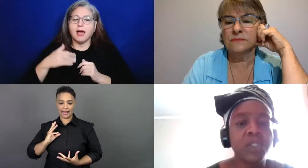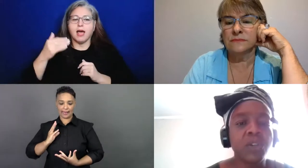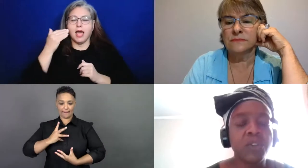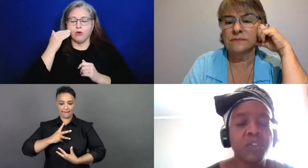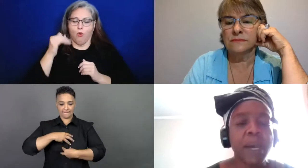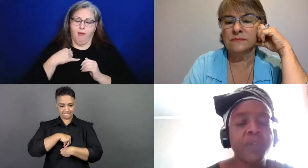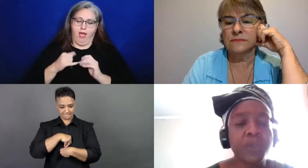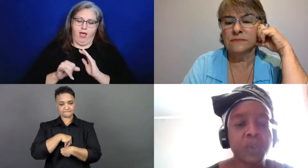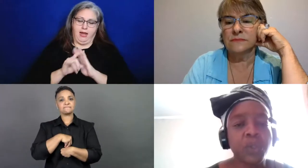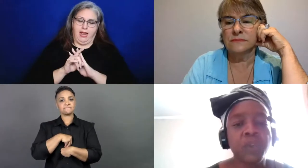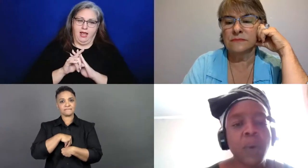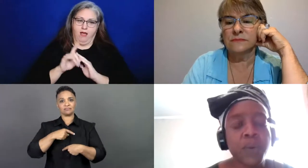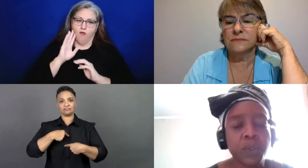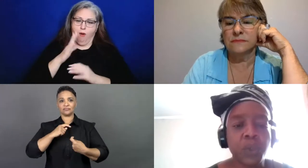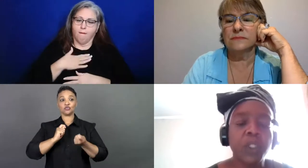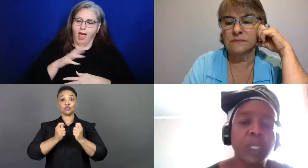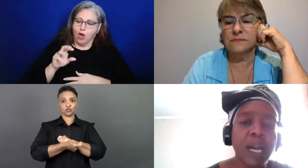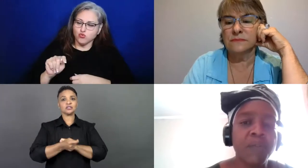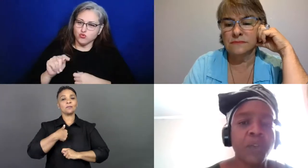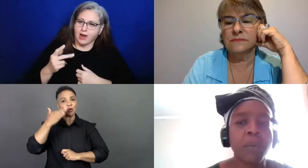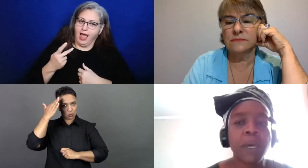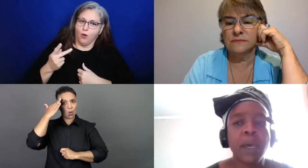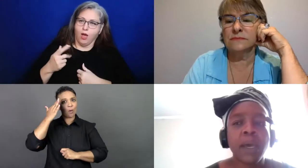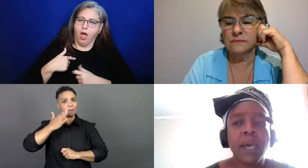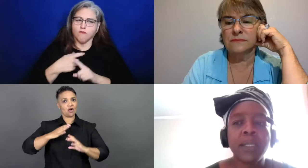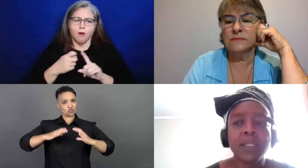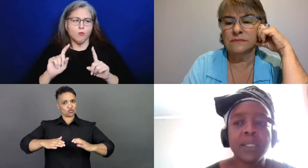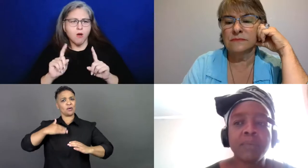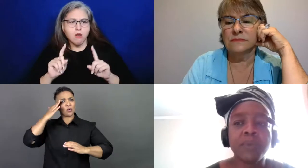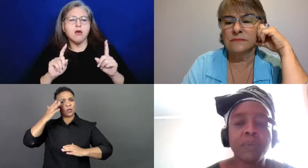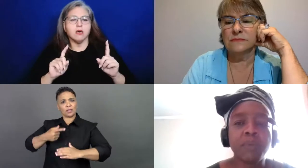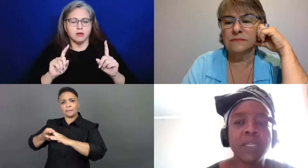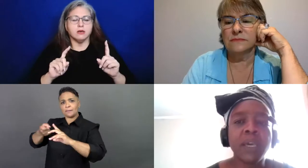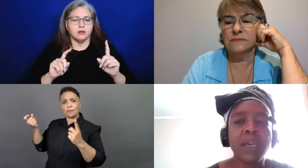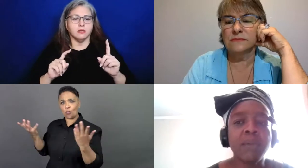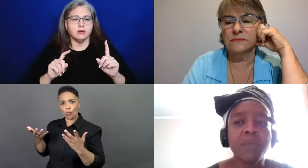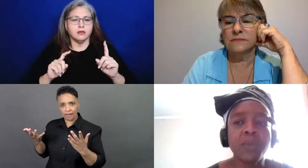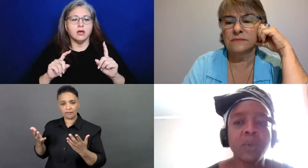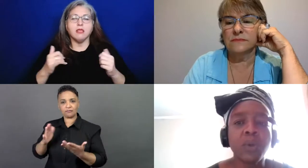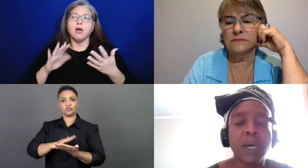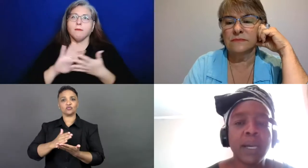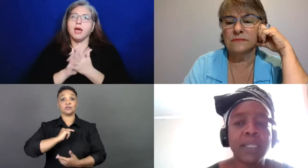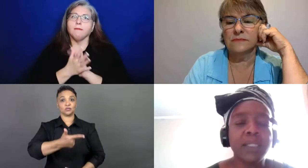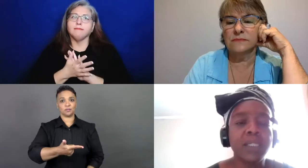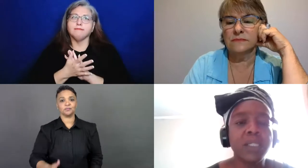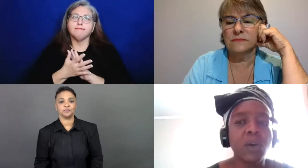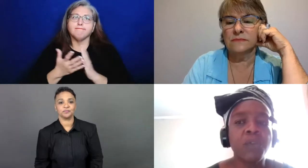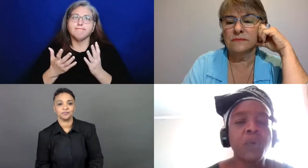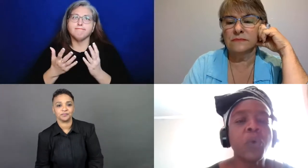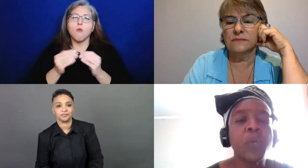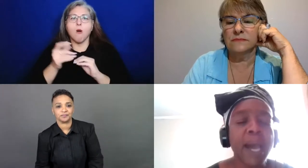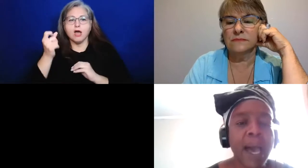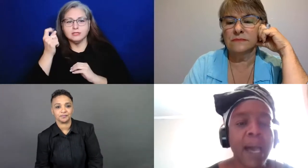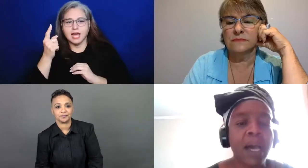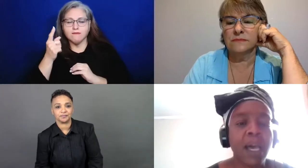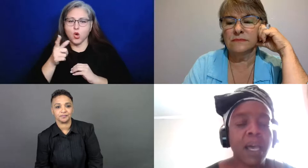identity of my roots, of our roots, where do we come from? And became, you know, understanding of